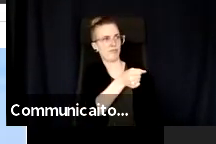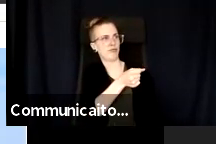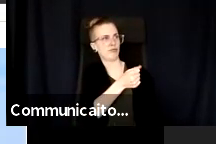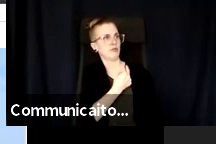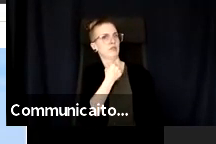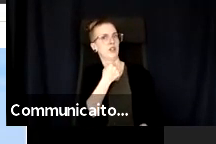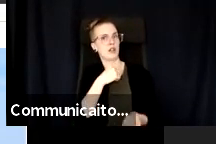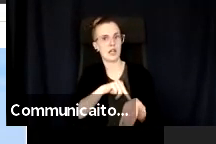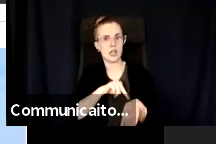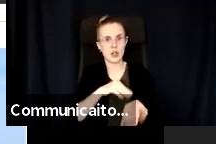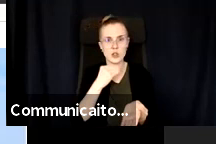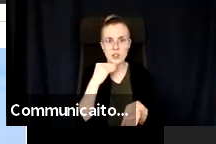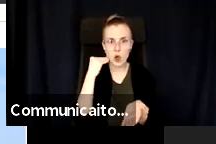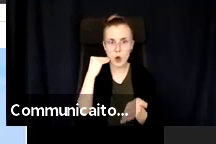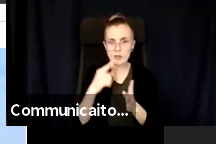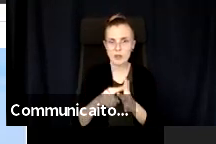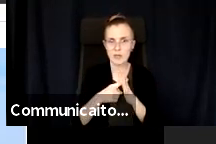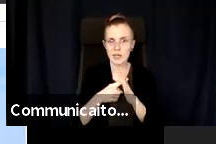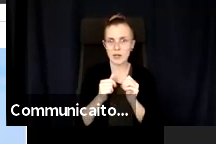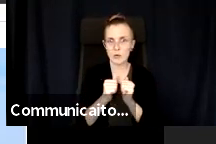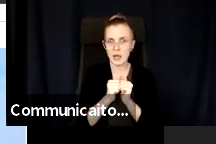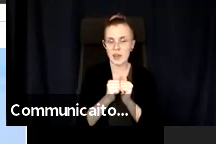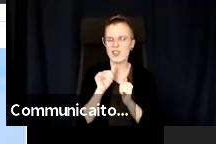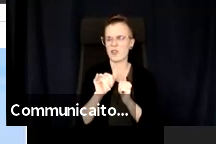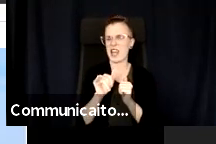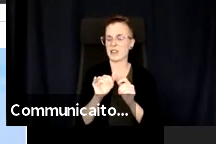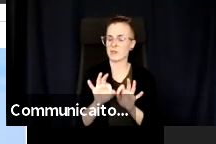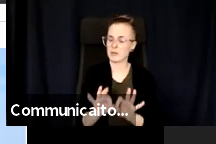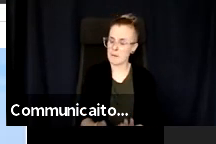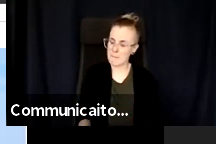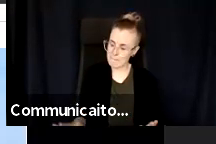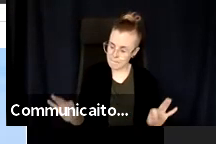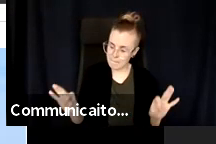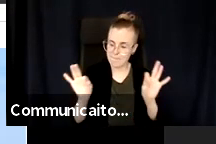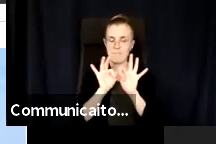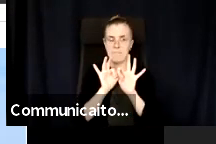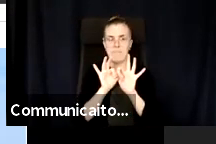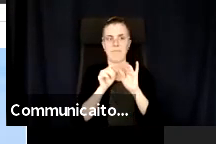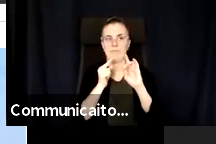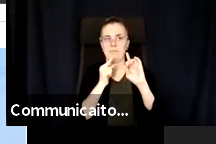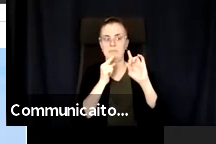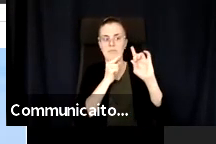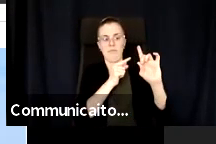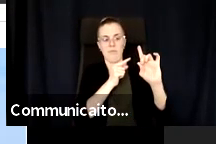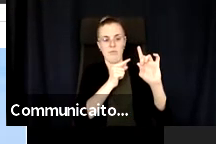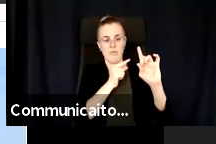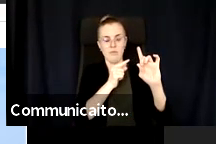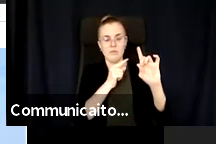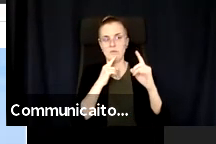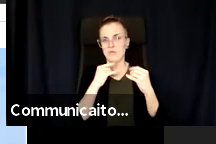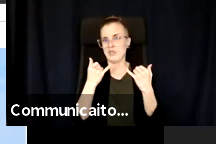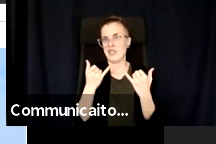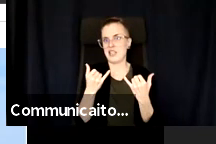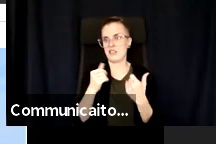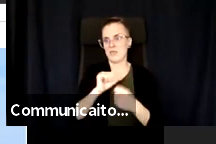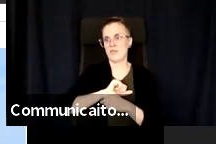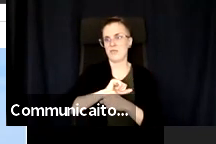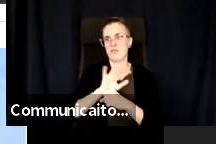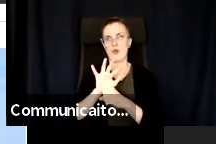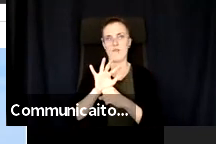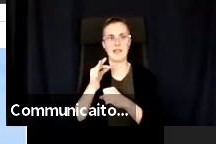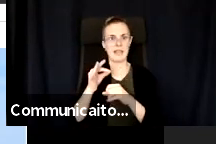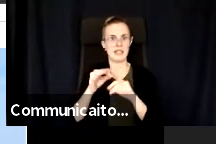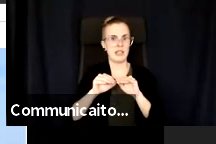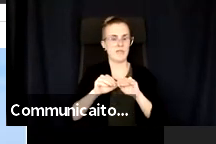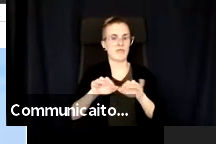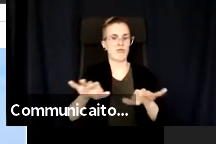one of our major, major goals in this age of COVID-19.